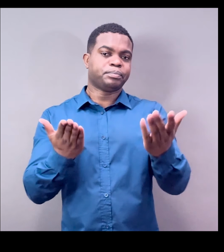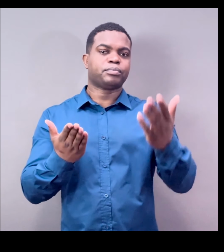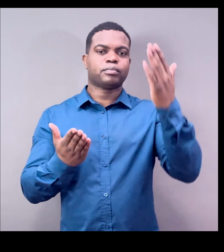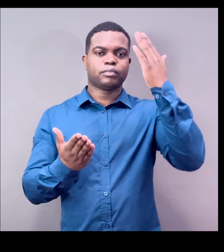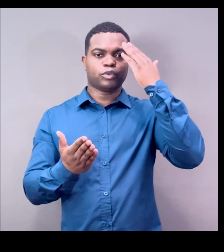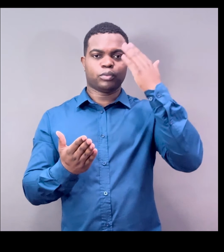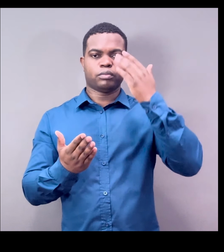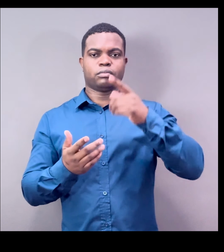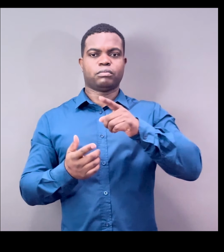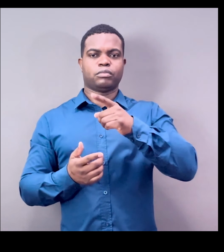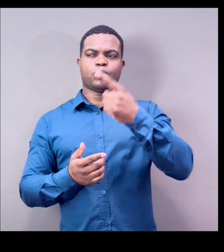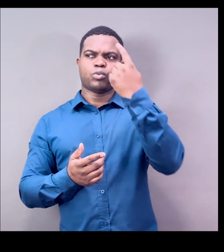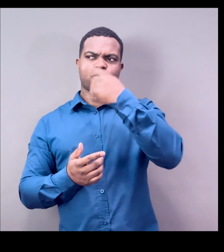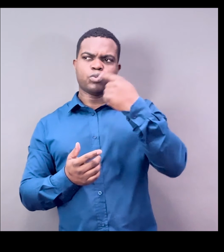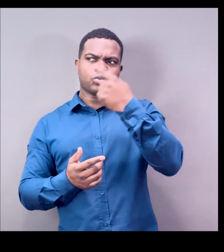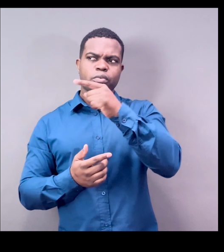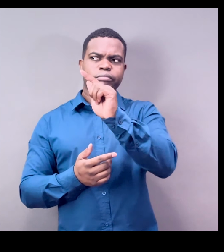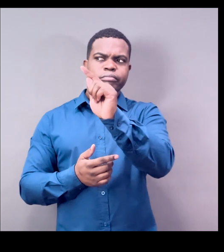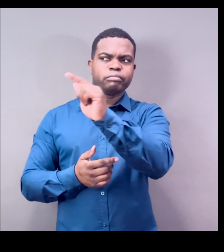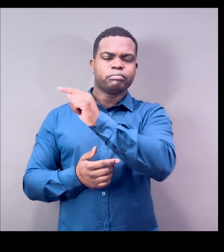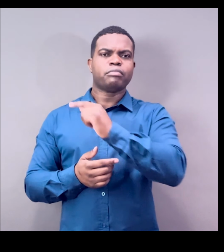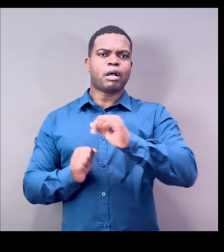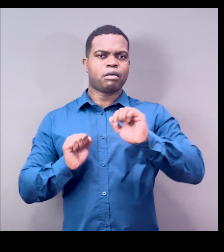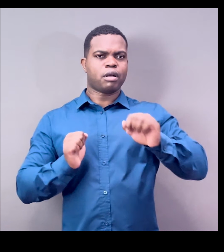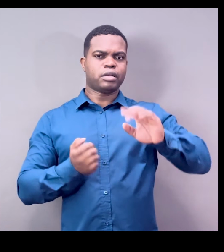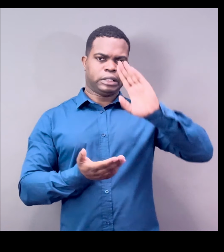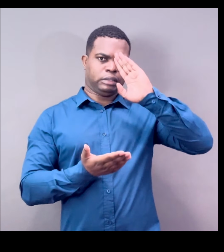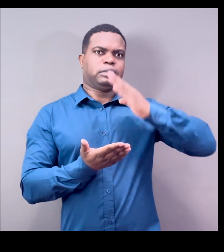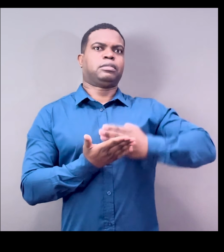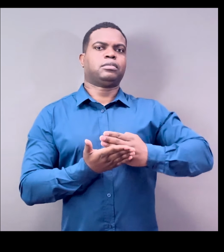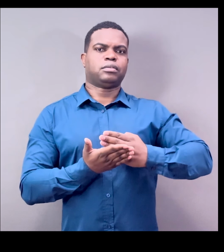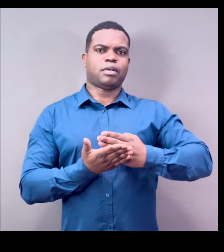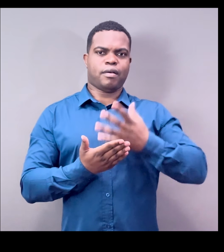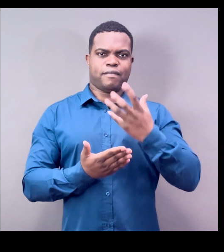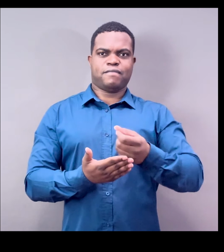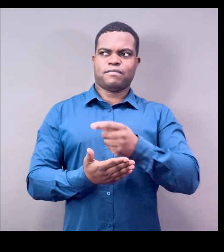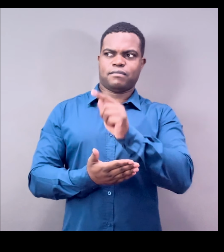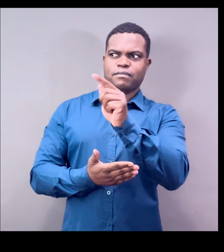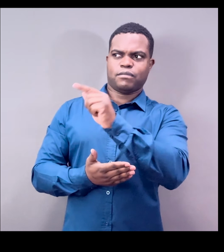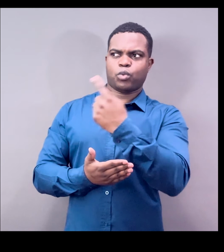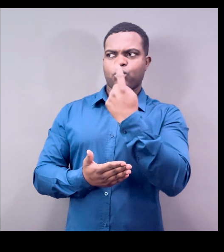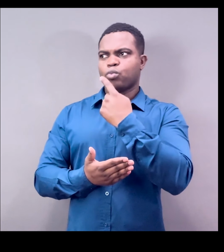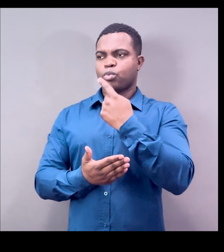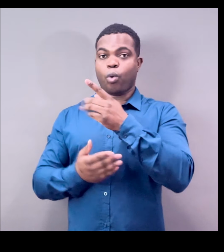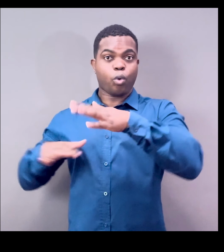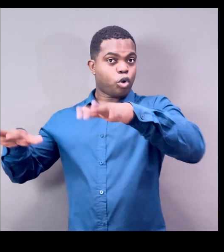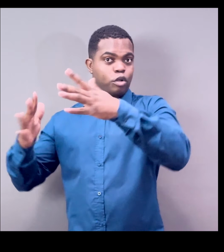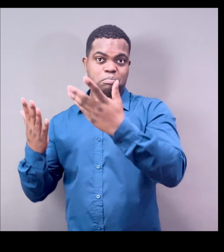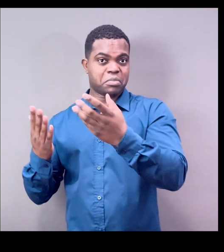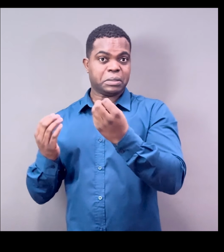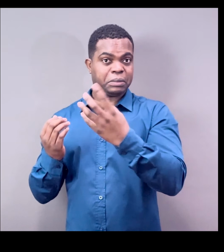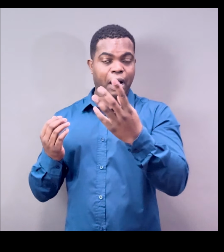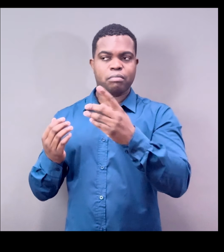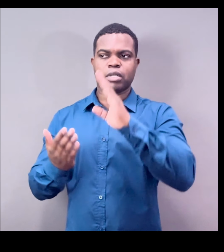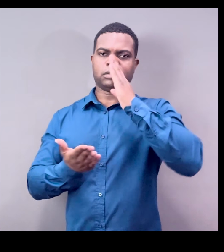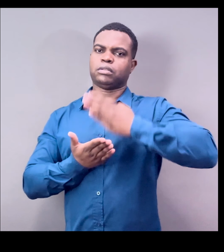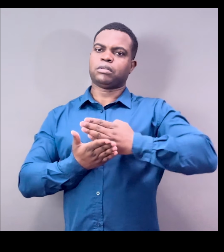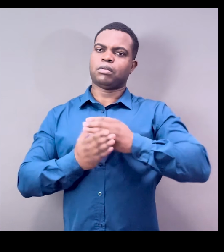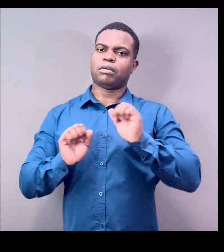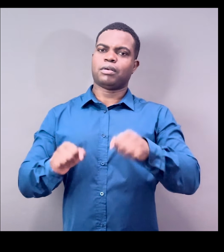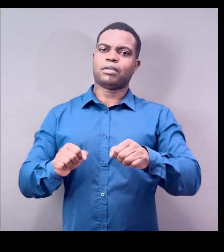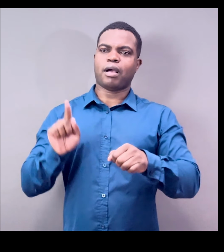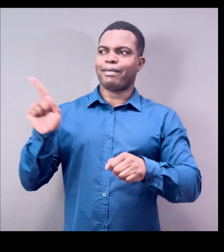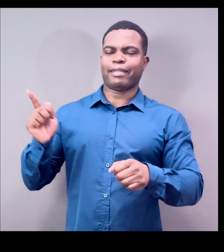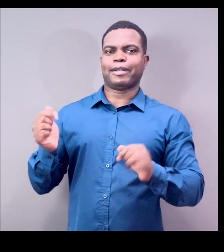the decision-making authority and who can influence outcomes. It will also help